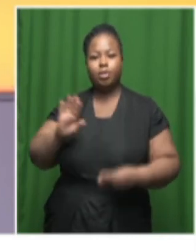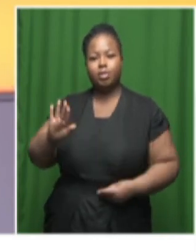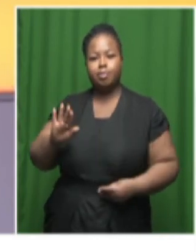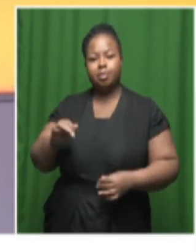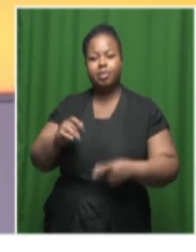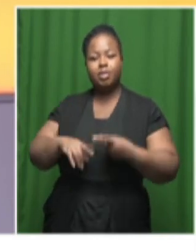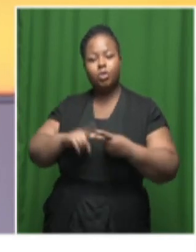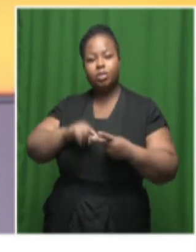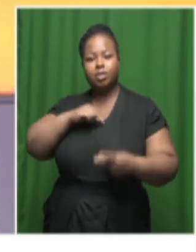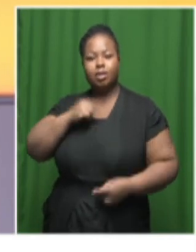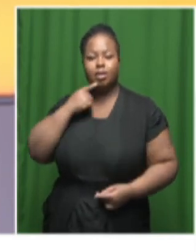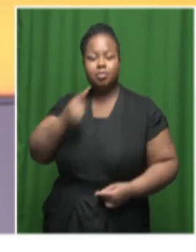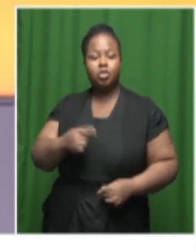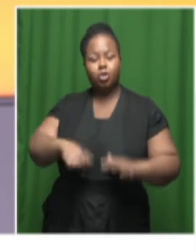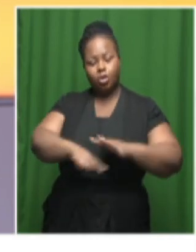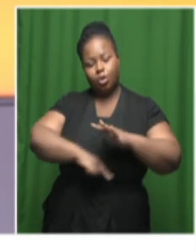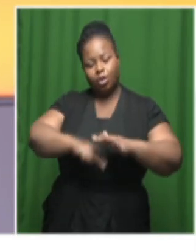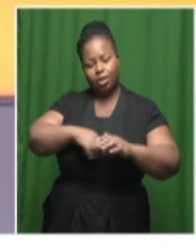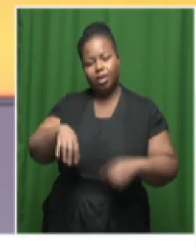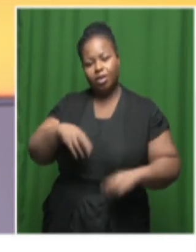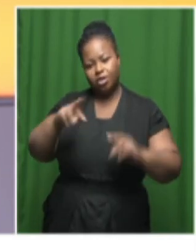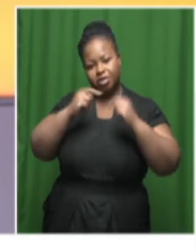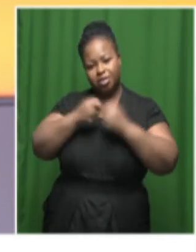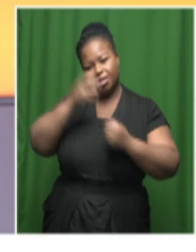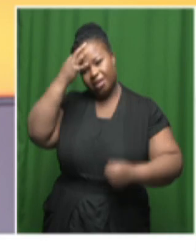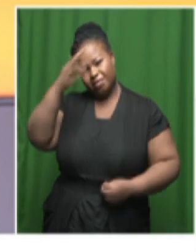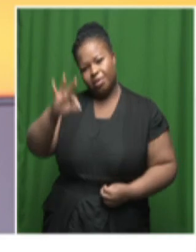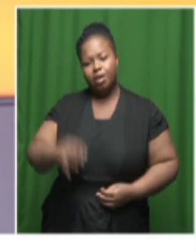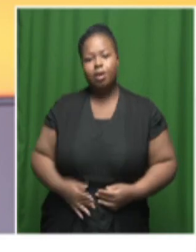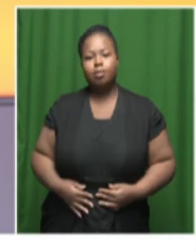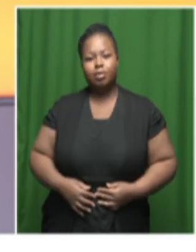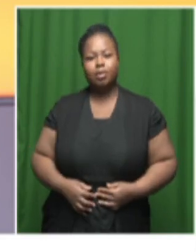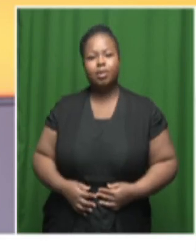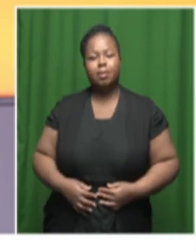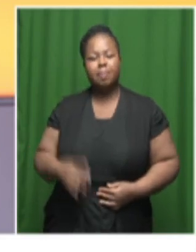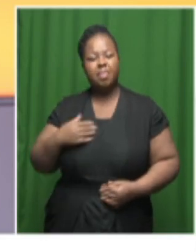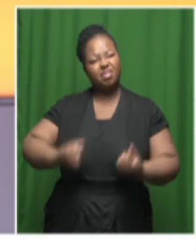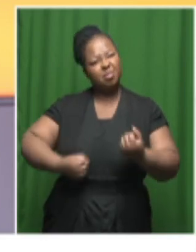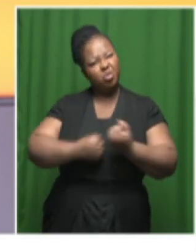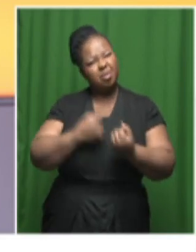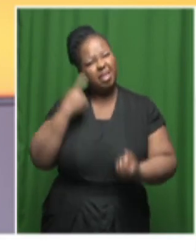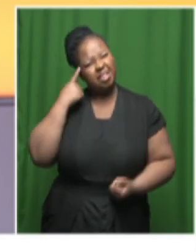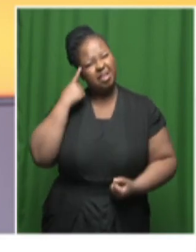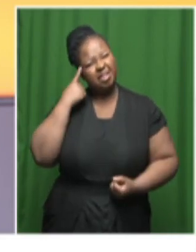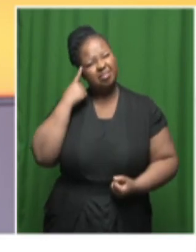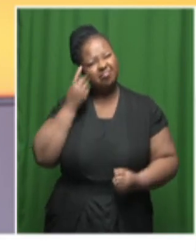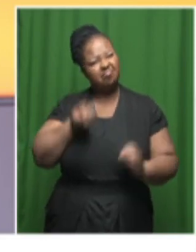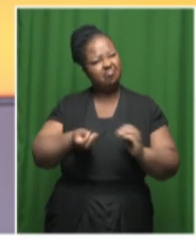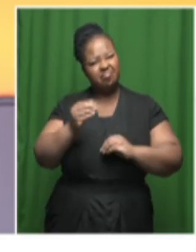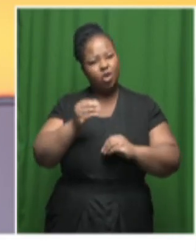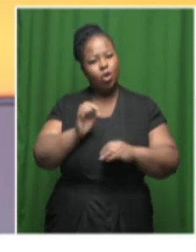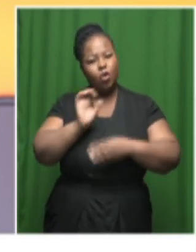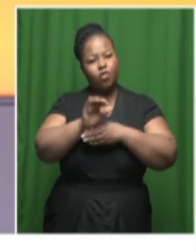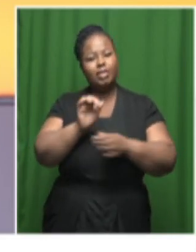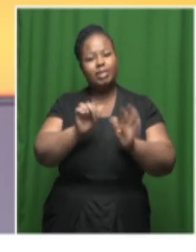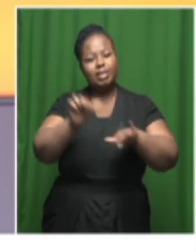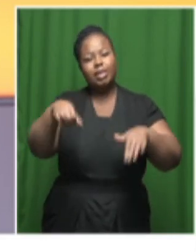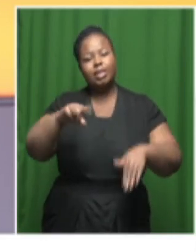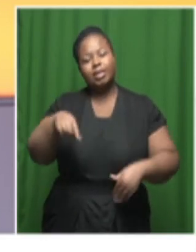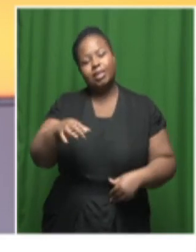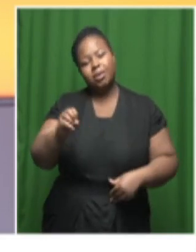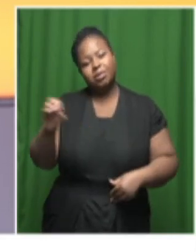helping both local and national government support. I think it was in excess of 16,000 artists